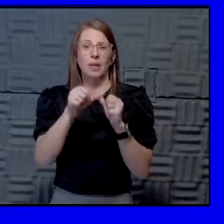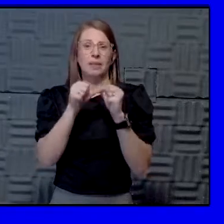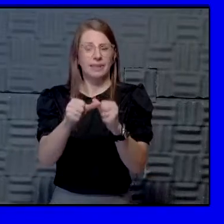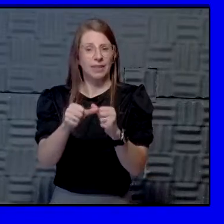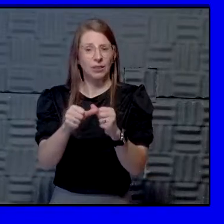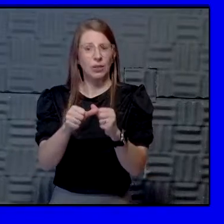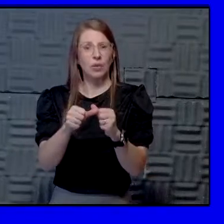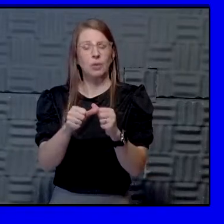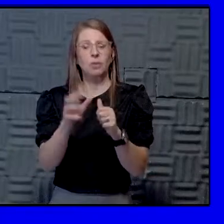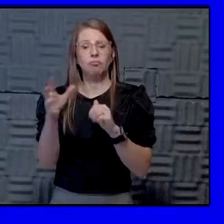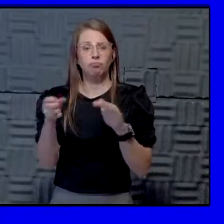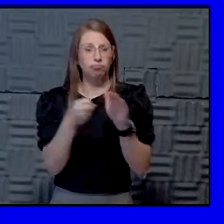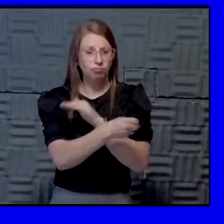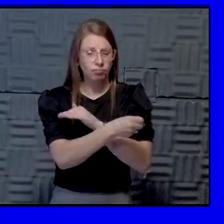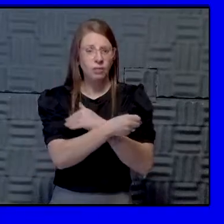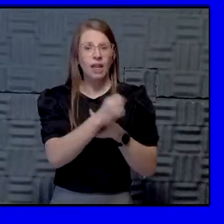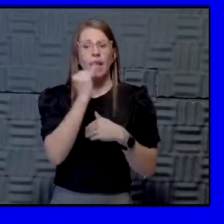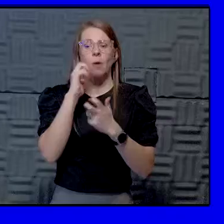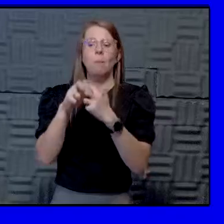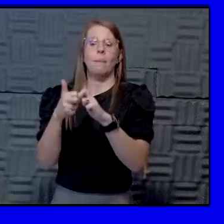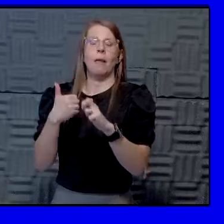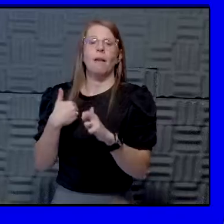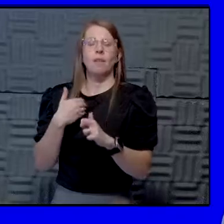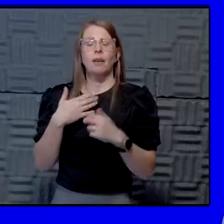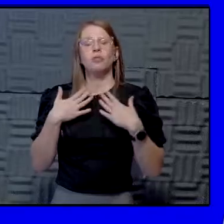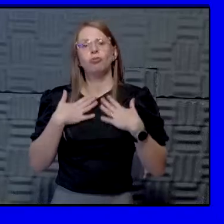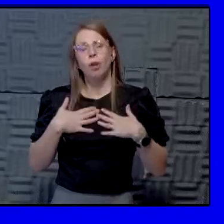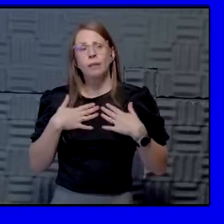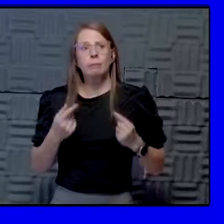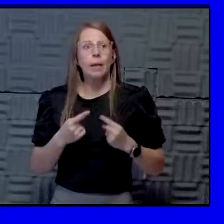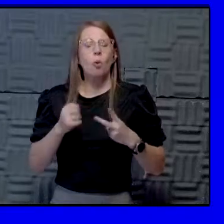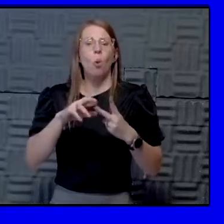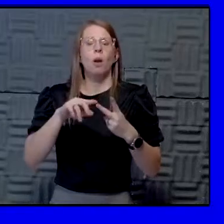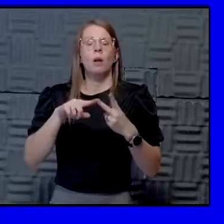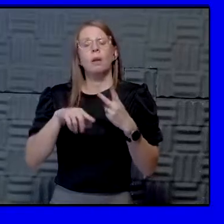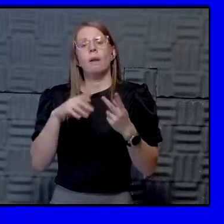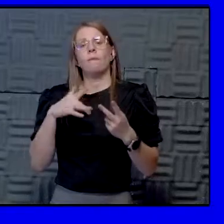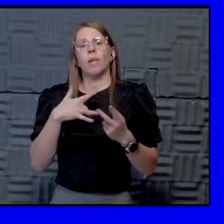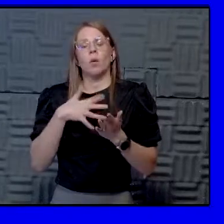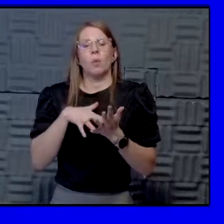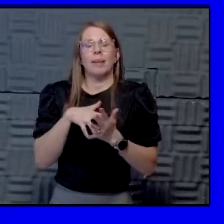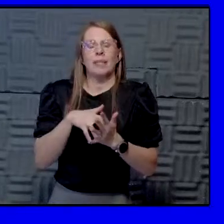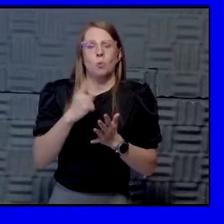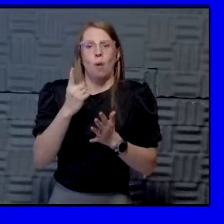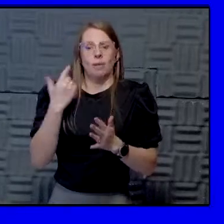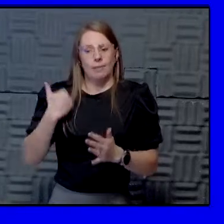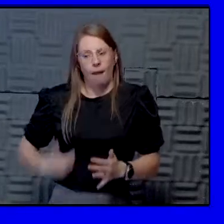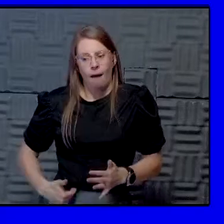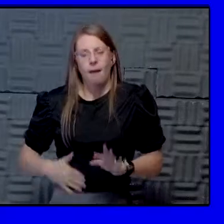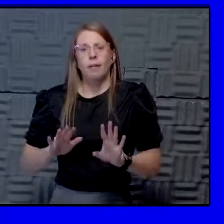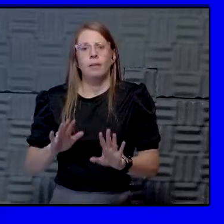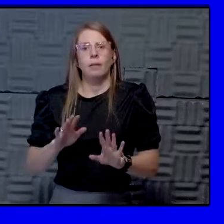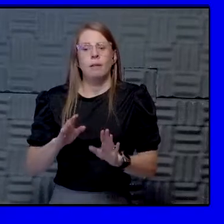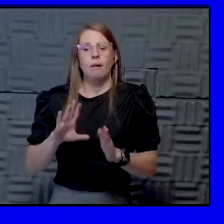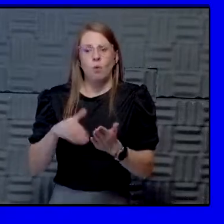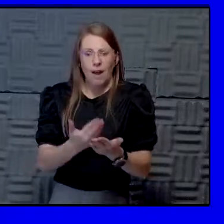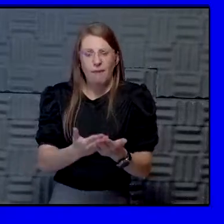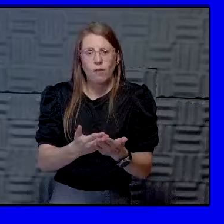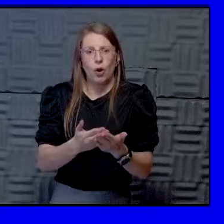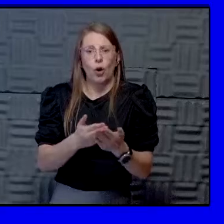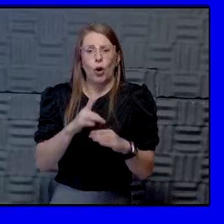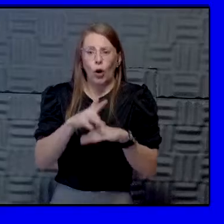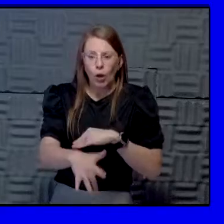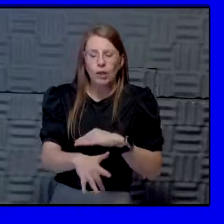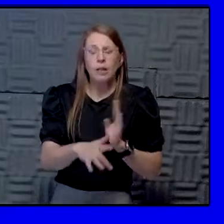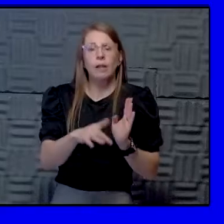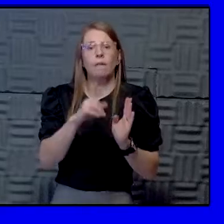get those people when they are having those problems. If they're having chest pain or weakness on one side, come early, get evaluated for heart attack